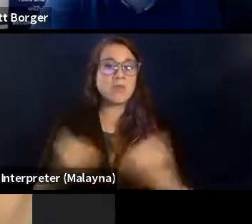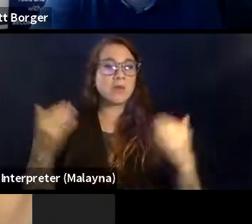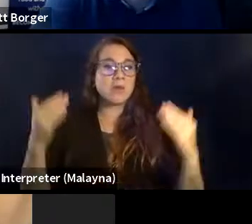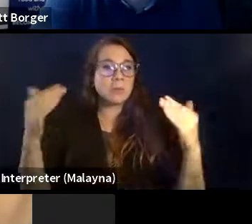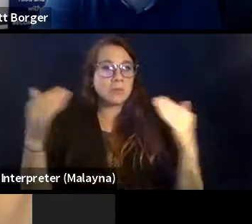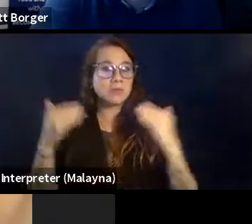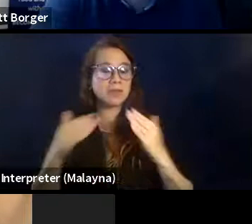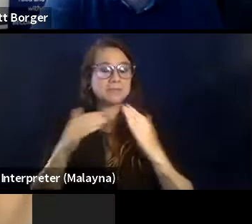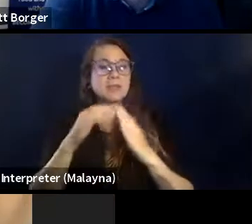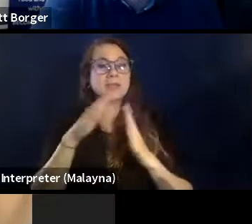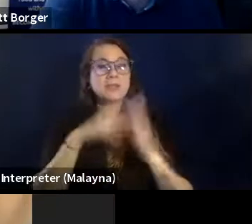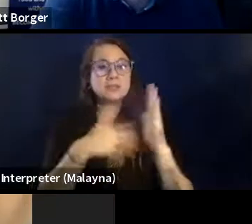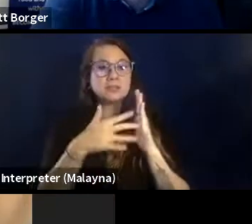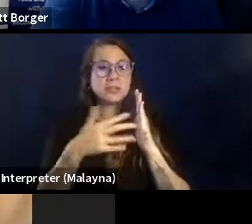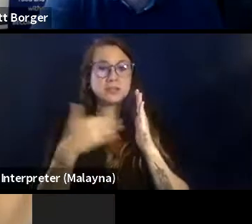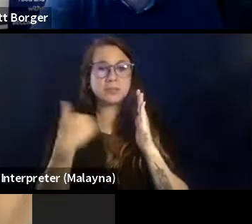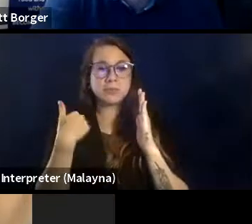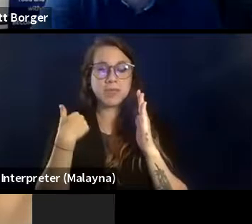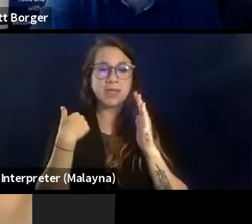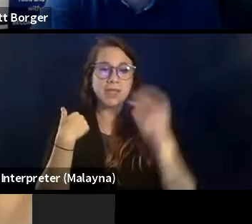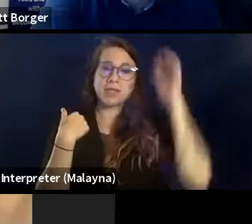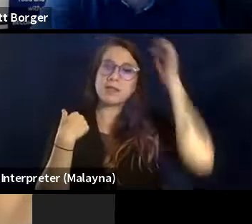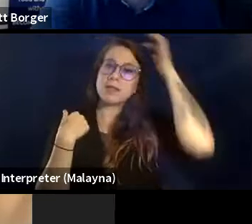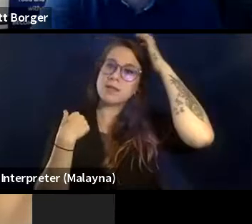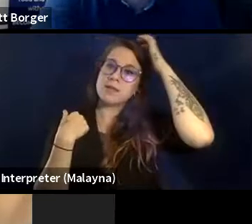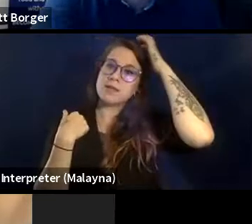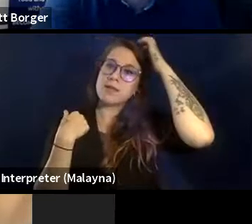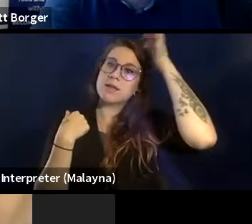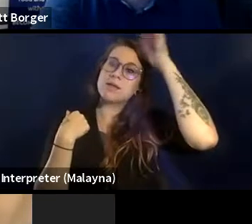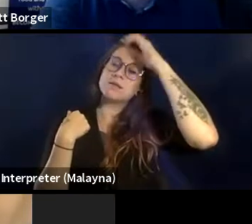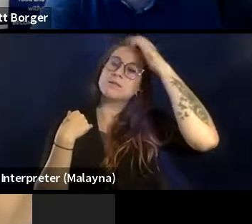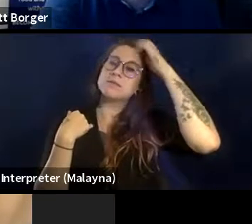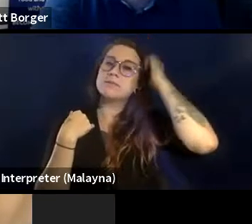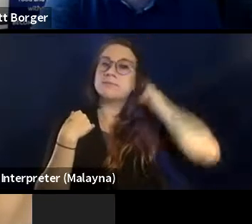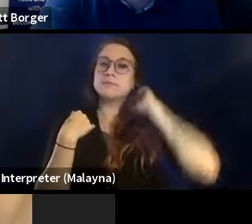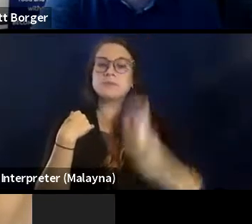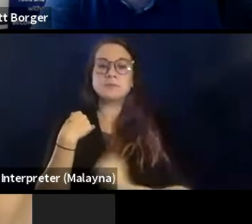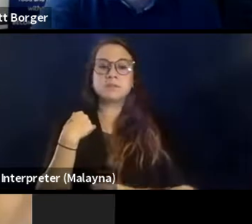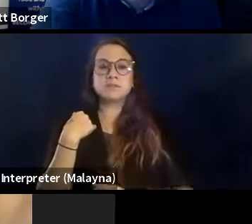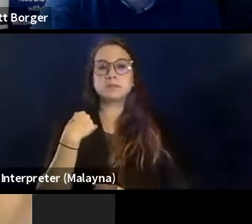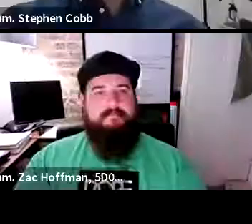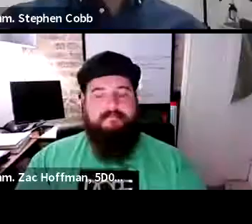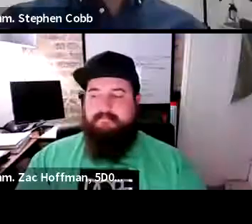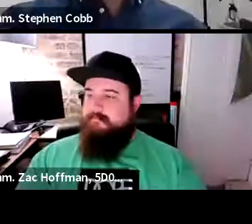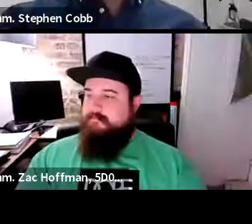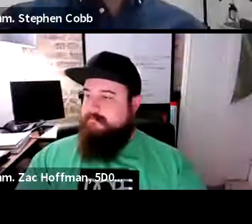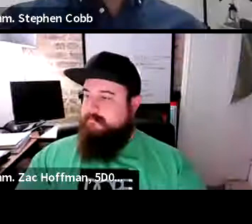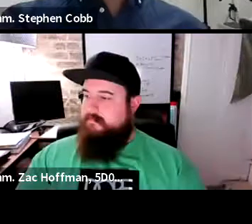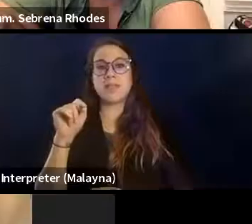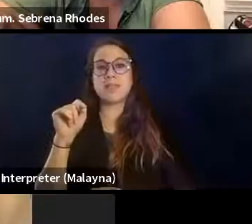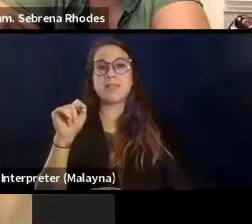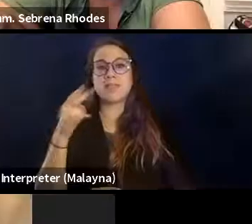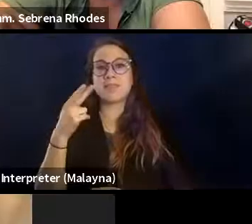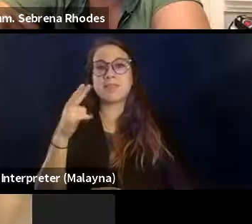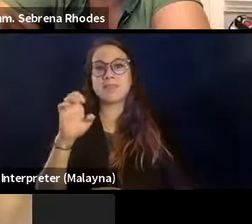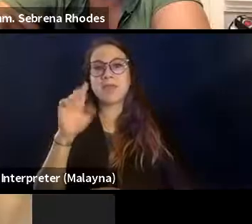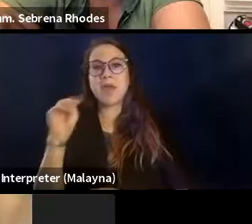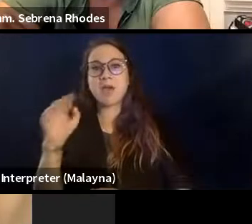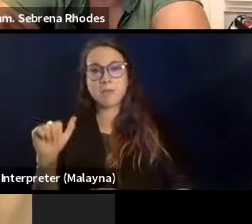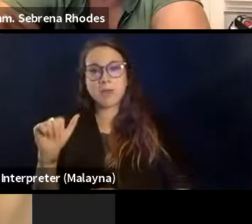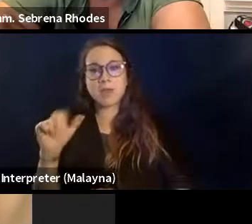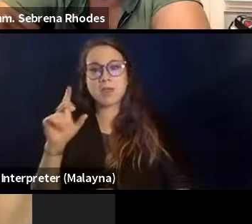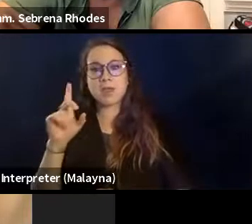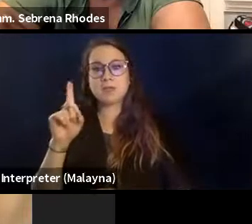agenda, we have Thelma Duran from the